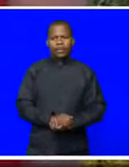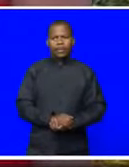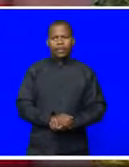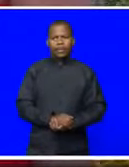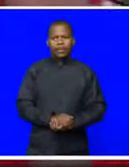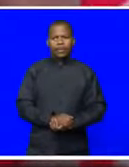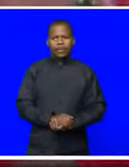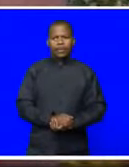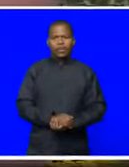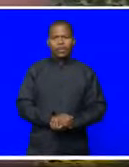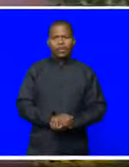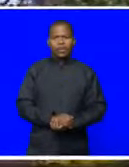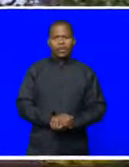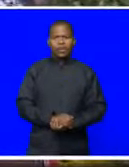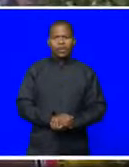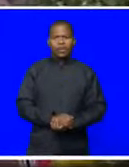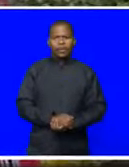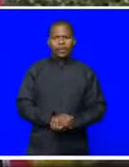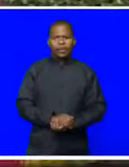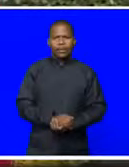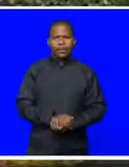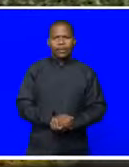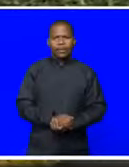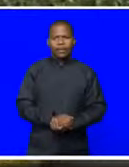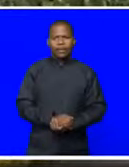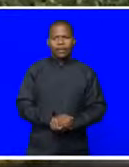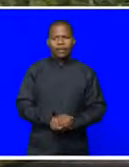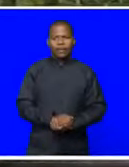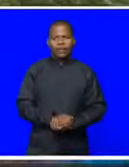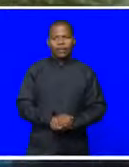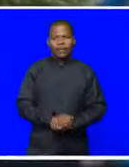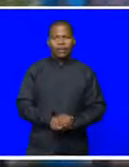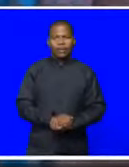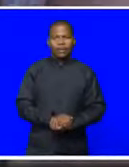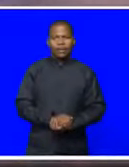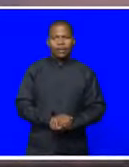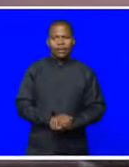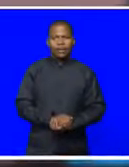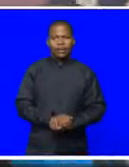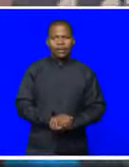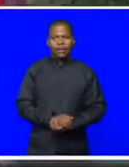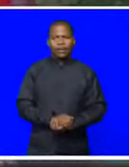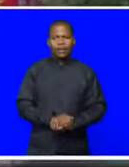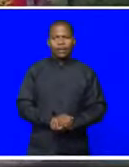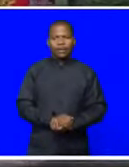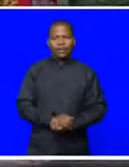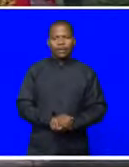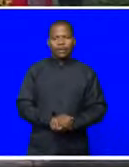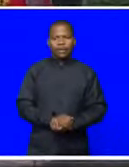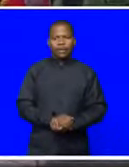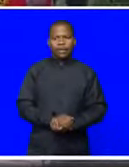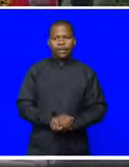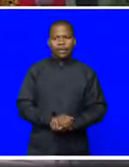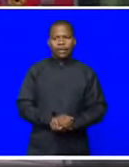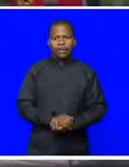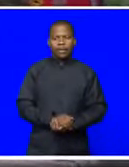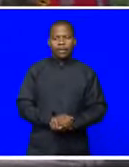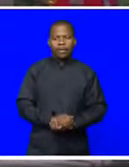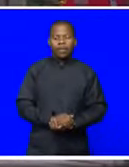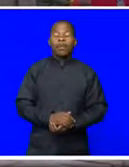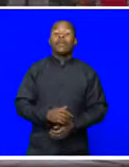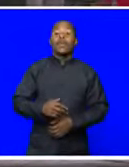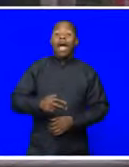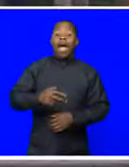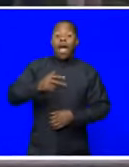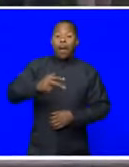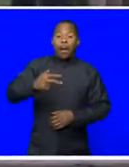Thank you so much for receiving me. And the State Chief of Portugal. Thank you so much. His Excellency Antonio